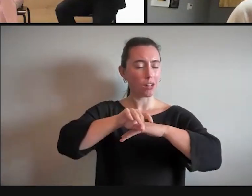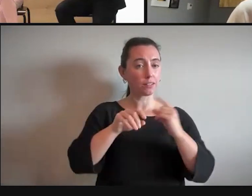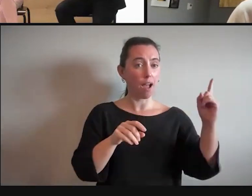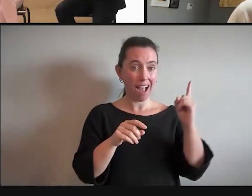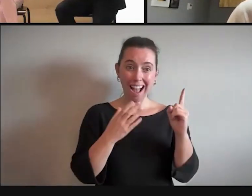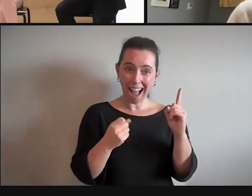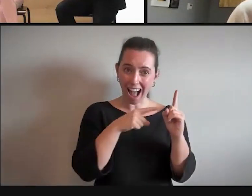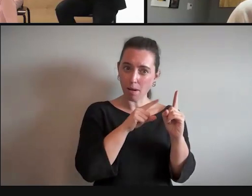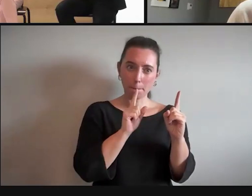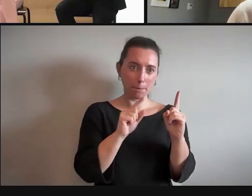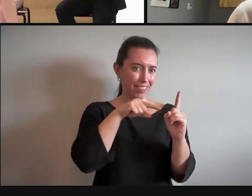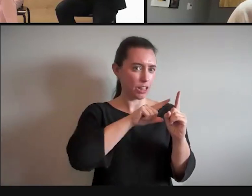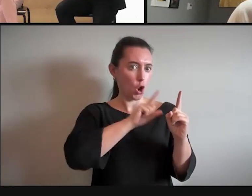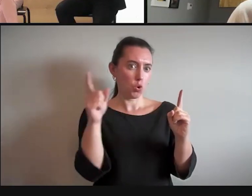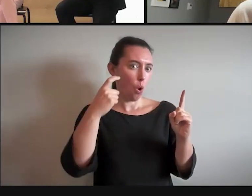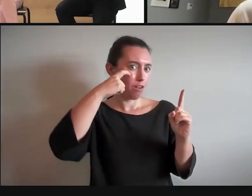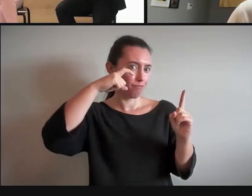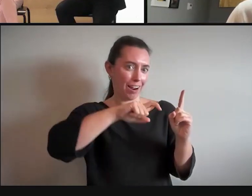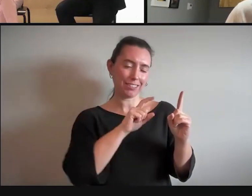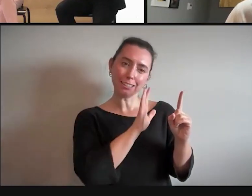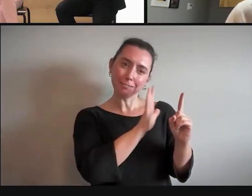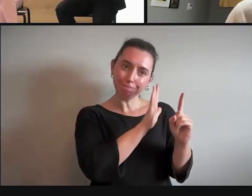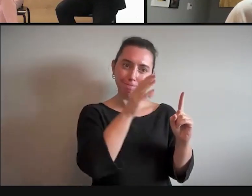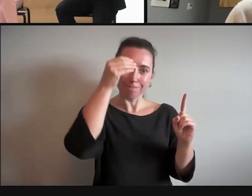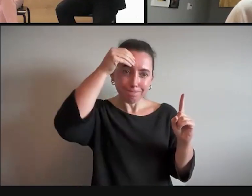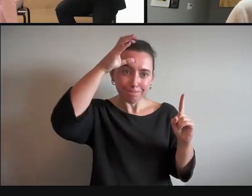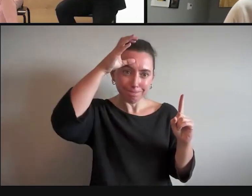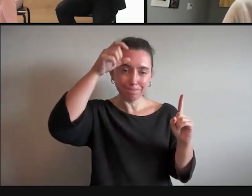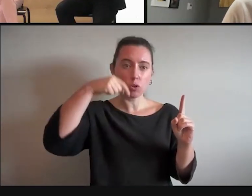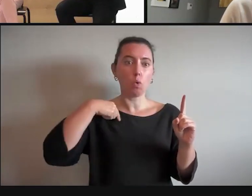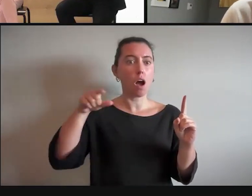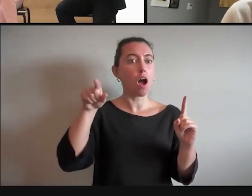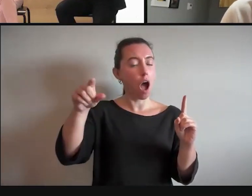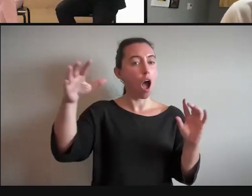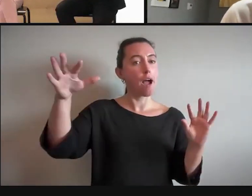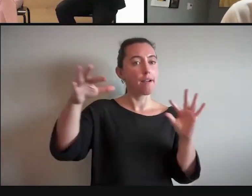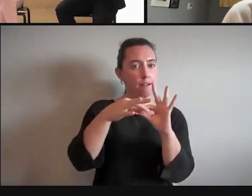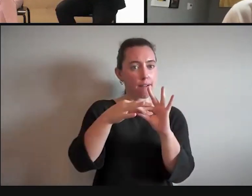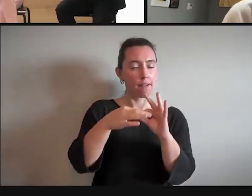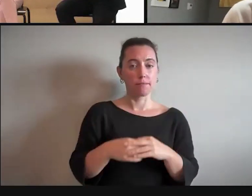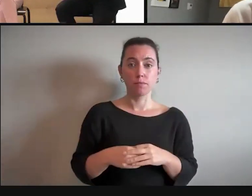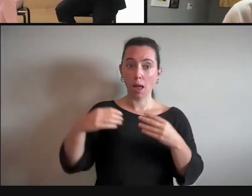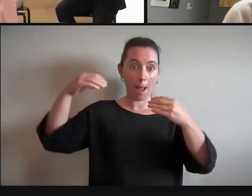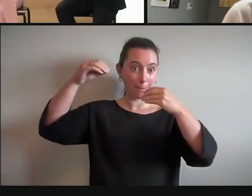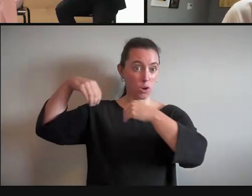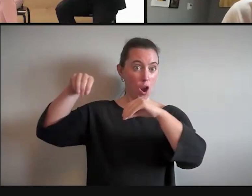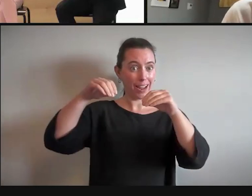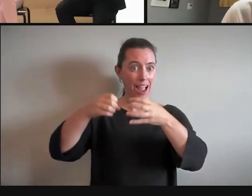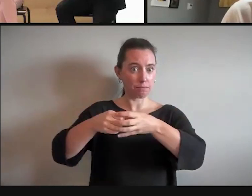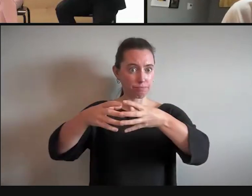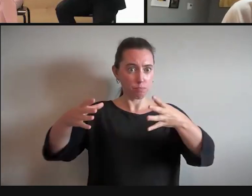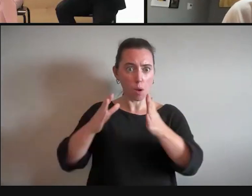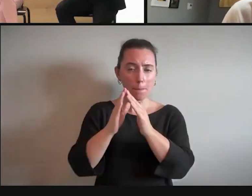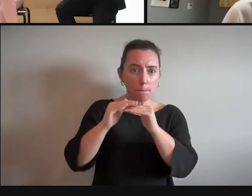the expertise for a very specific reason. When you have a growing market, you have a lot